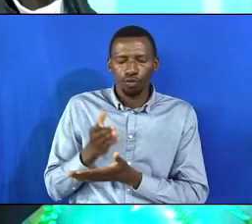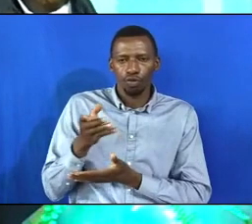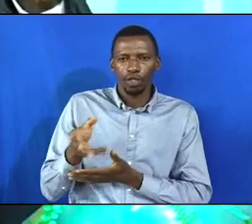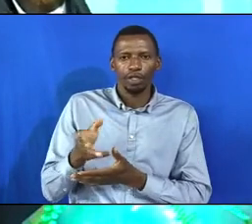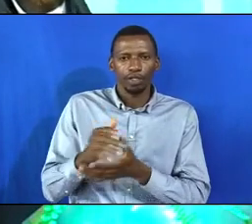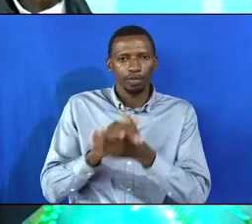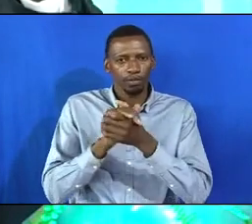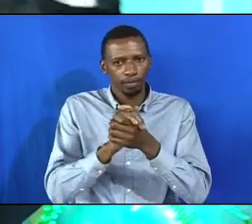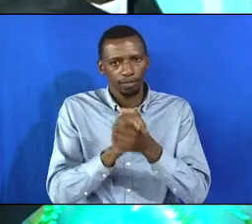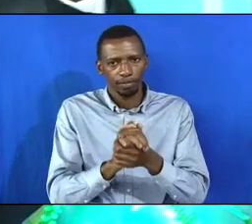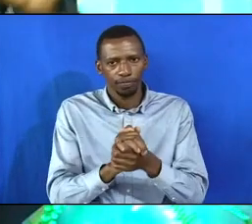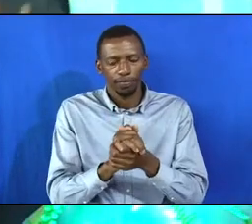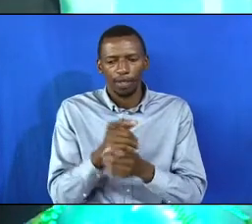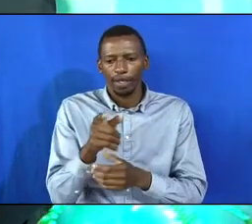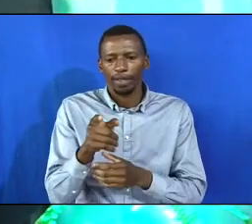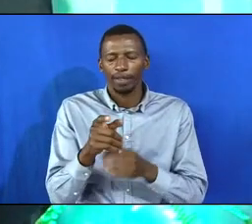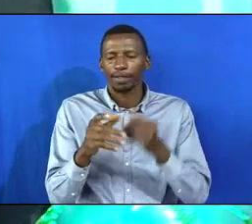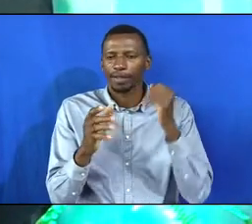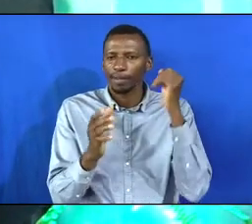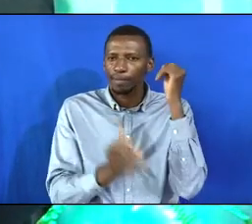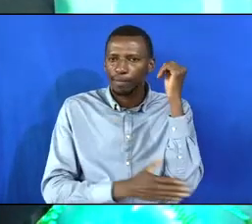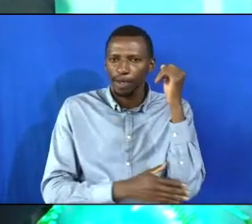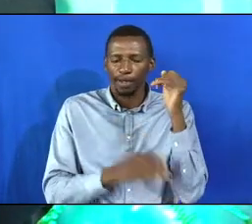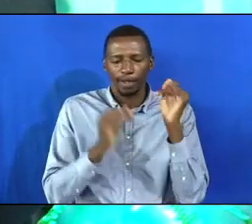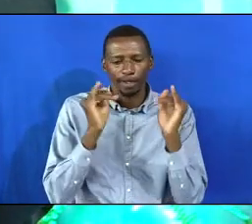Rather for him, it was a bad new year.